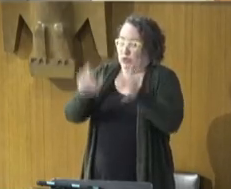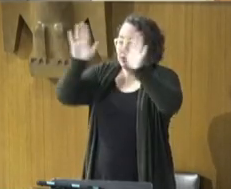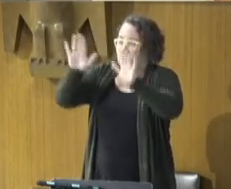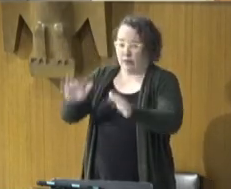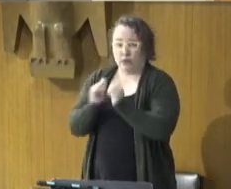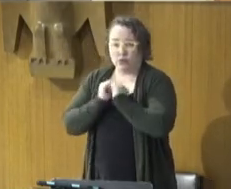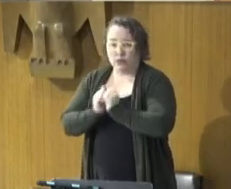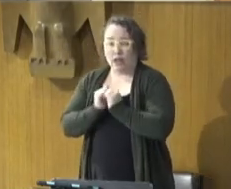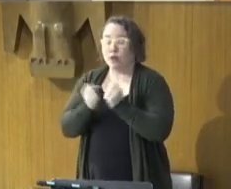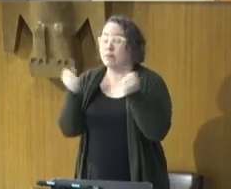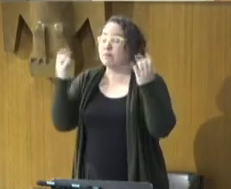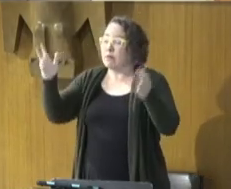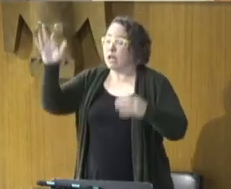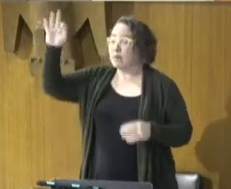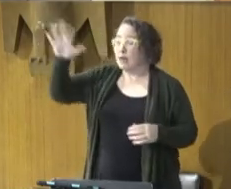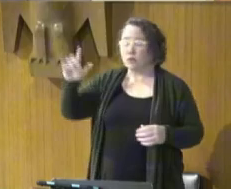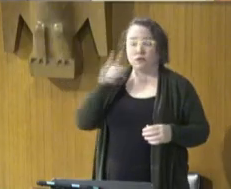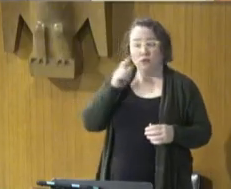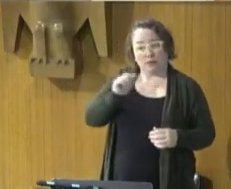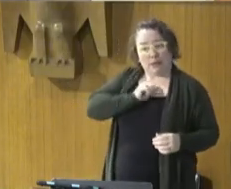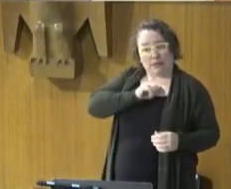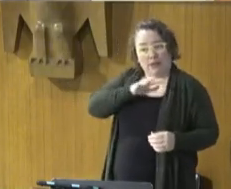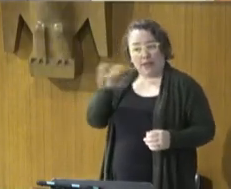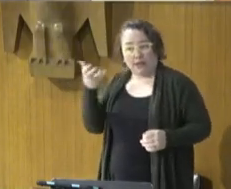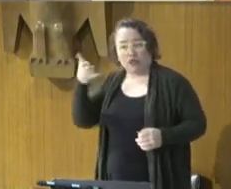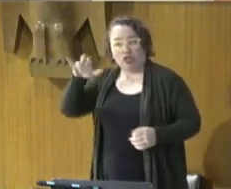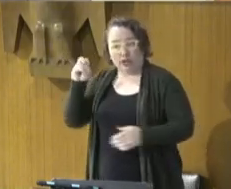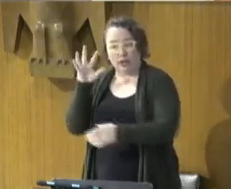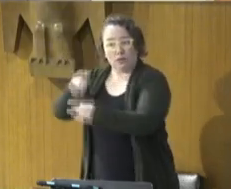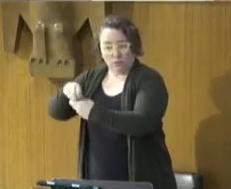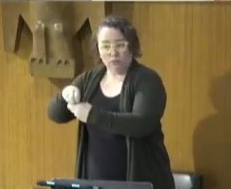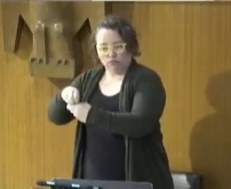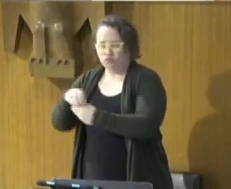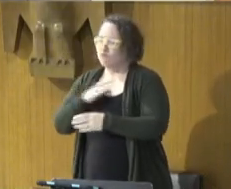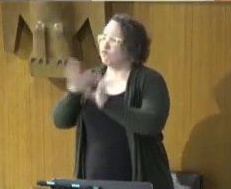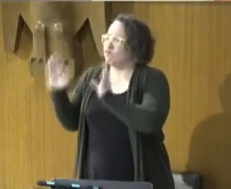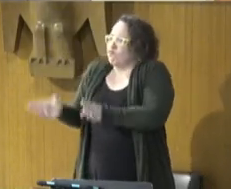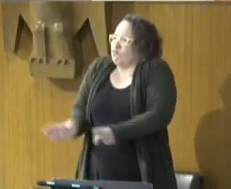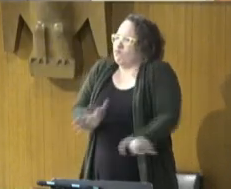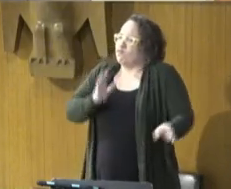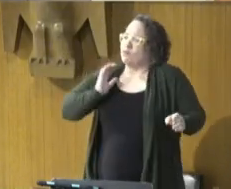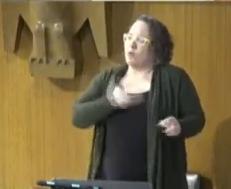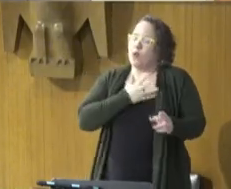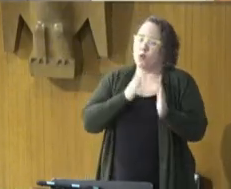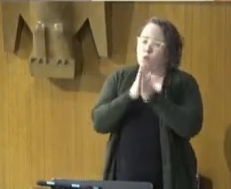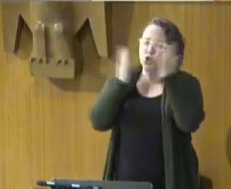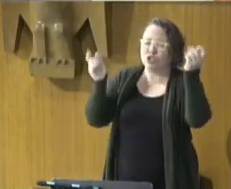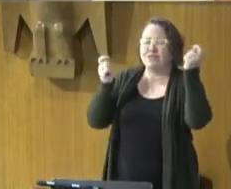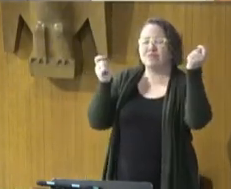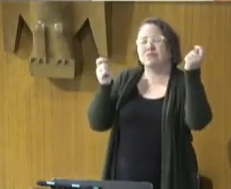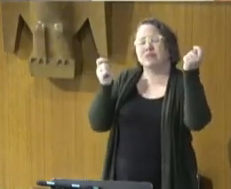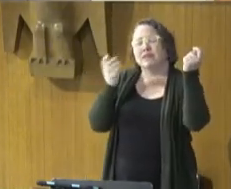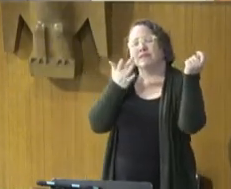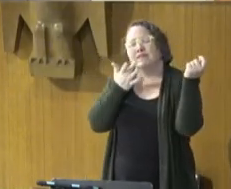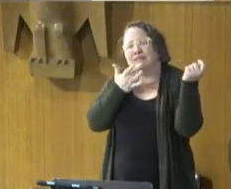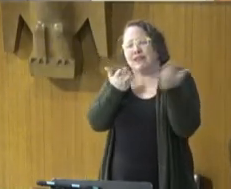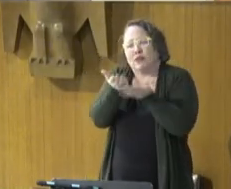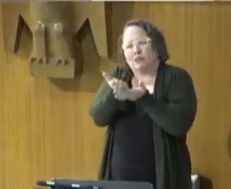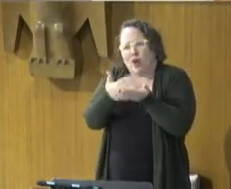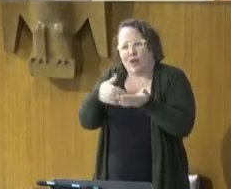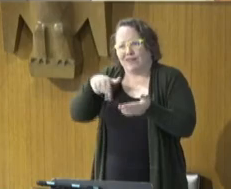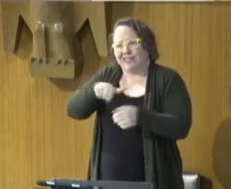many pastors, and it's true for Jen and myself, planning and leading worship is one of our favorite parts of the job.